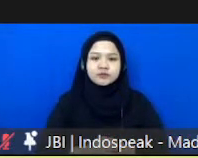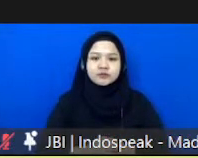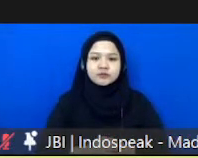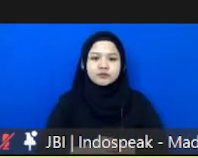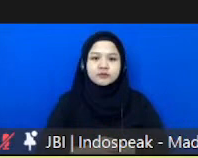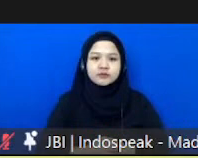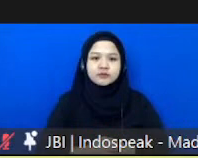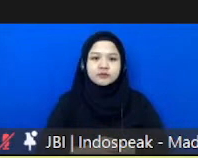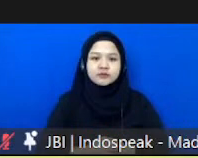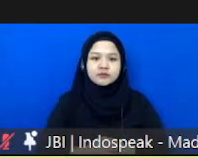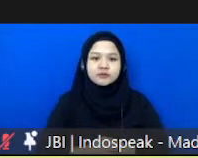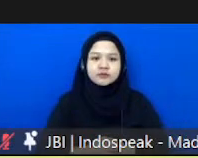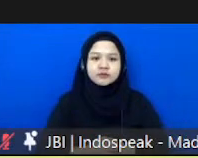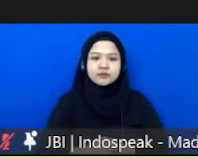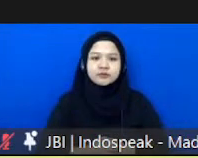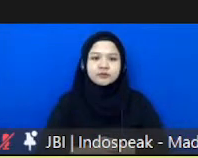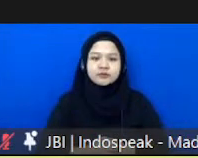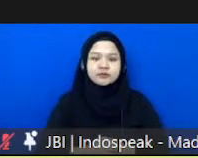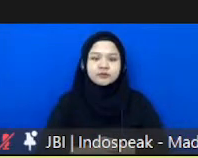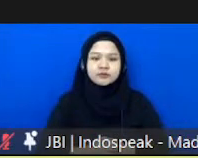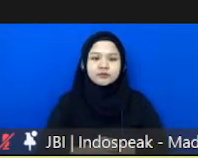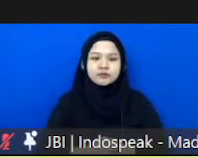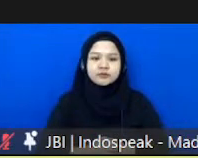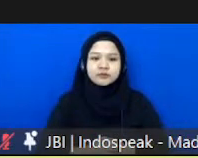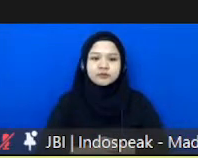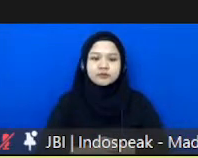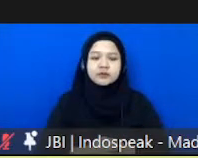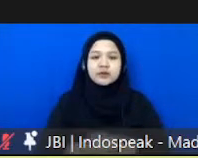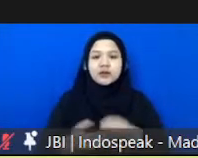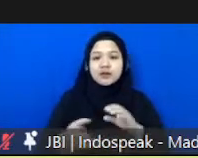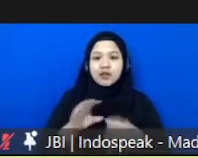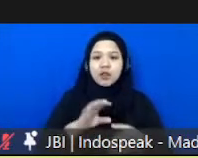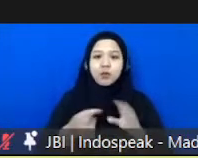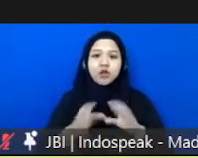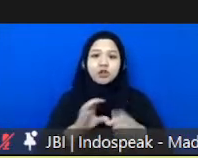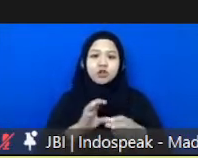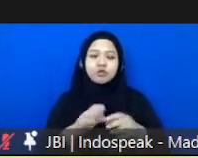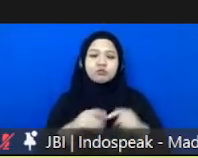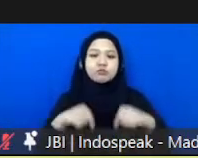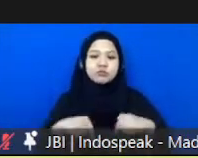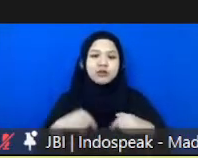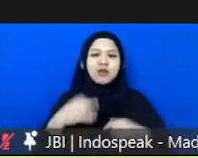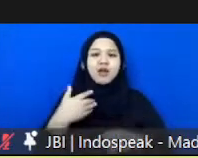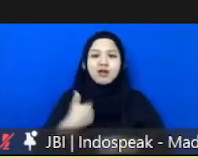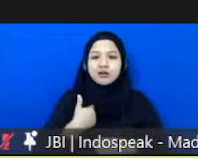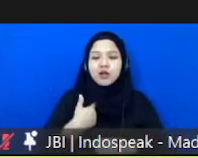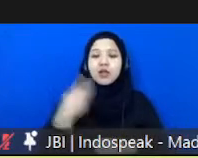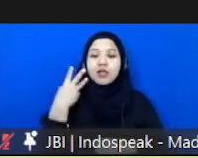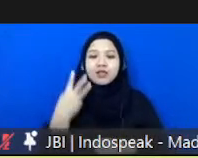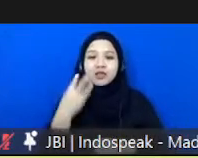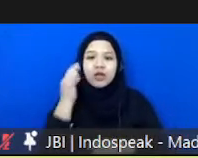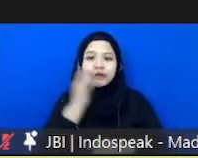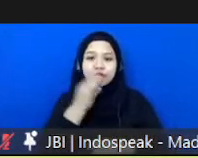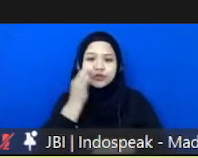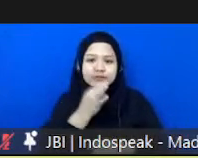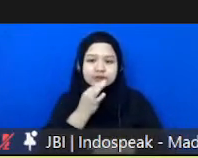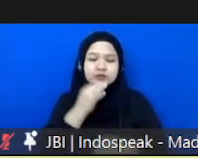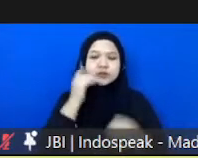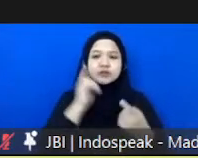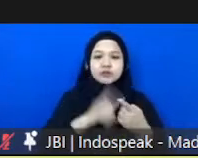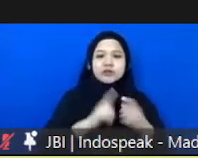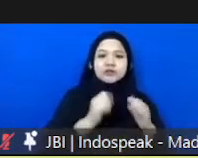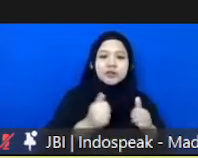Ya, oke. Jadi kalau di lab sendiri kan sebetulnya di sini ada 3 fungsi. Satu adalah mempersiapkan